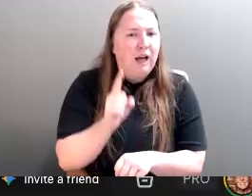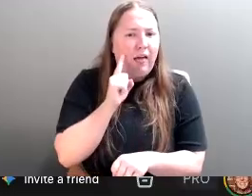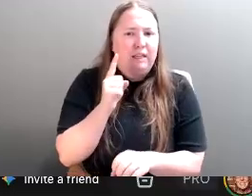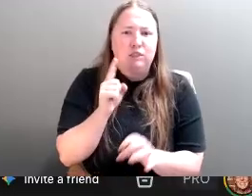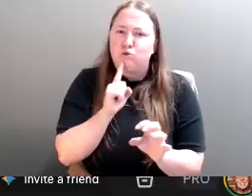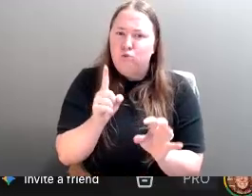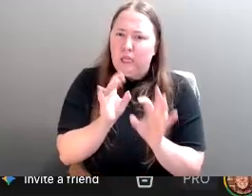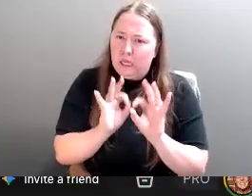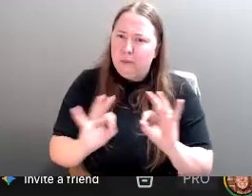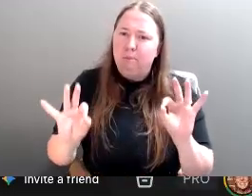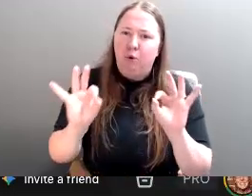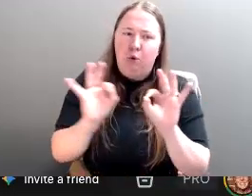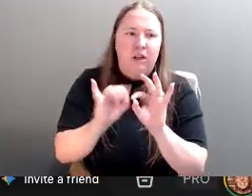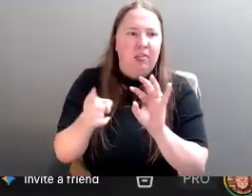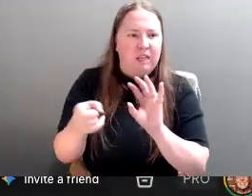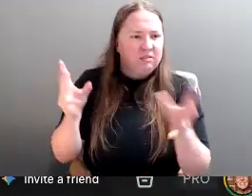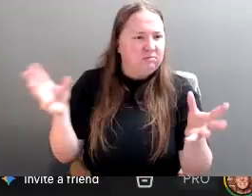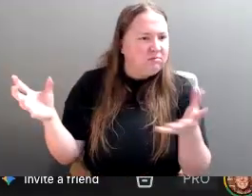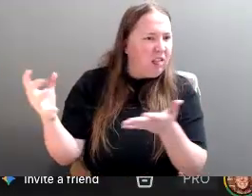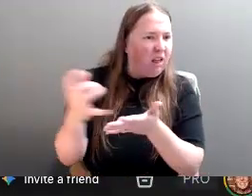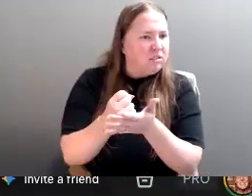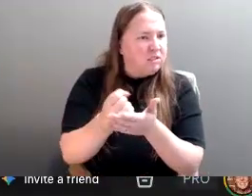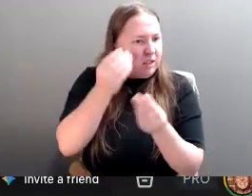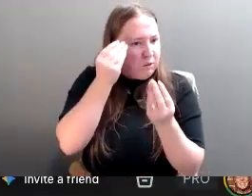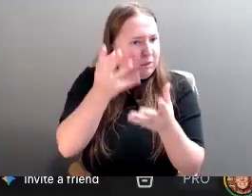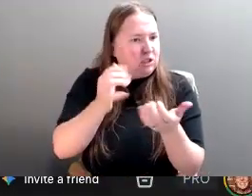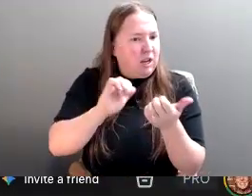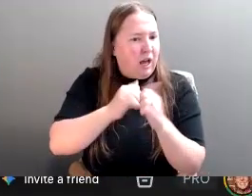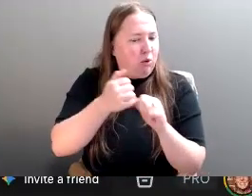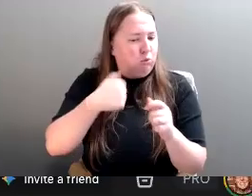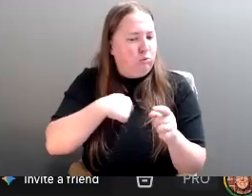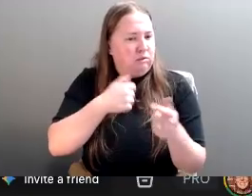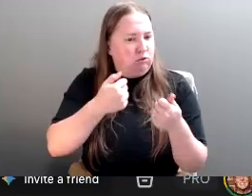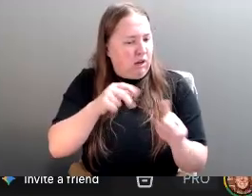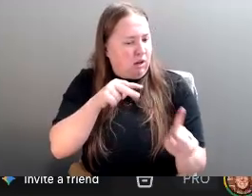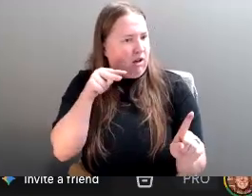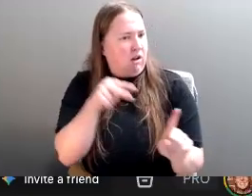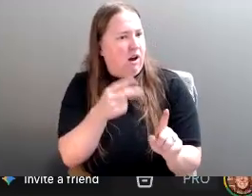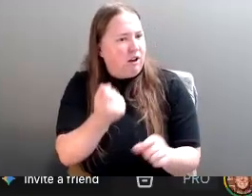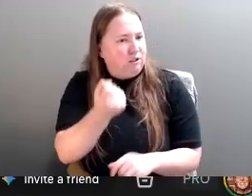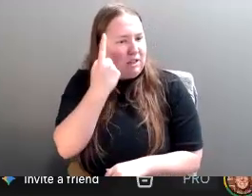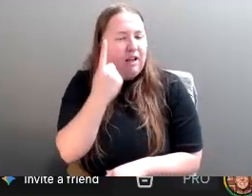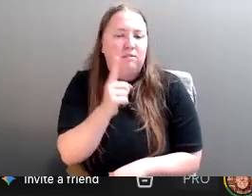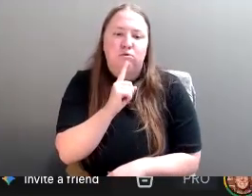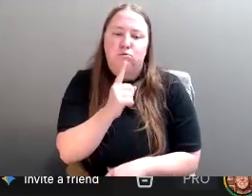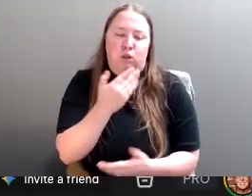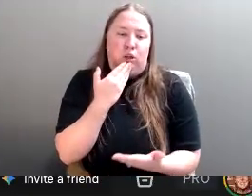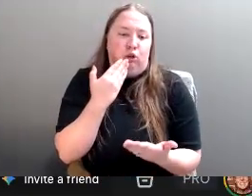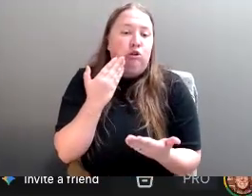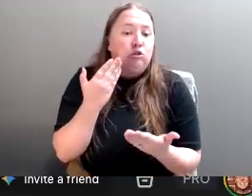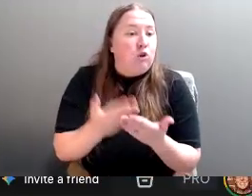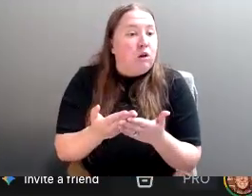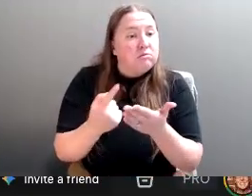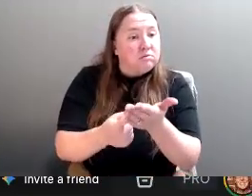synthesis, the synthesis of information and how we look at like how to understand that. It's actually a pretty good, counterpoint or,